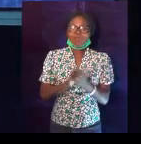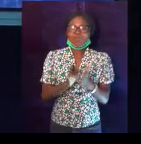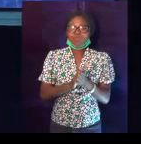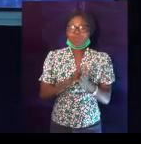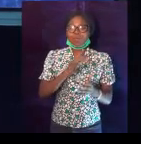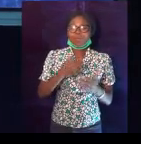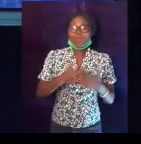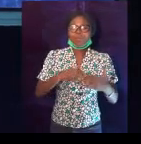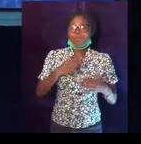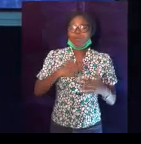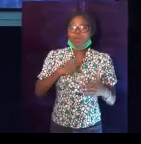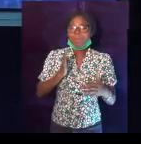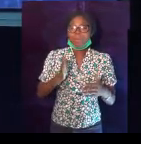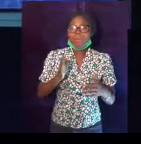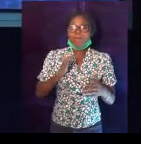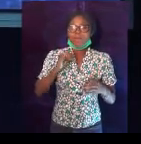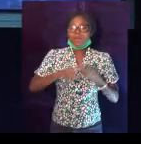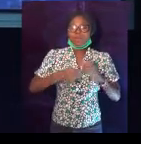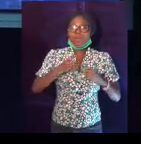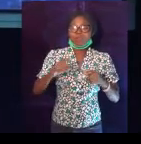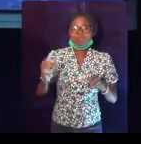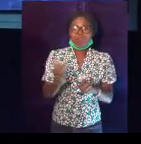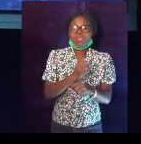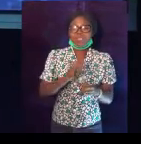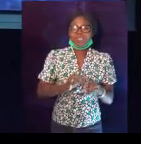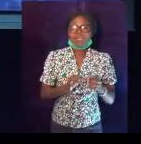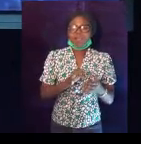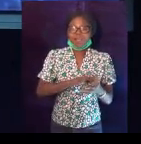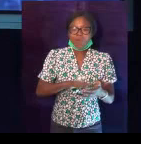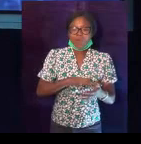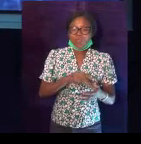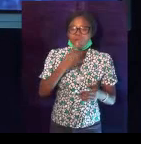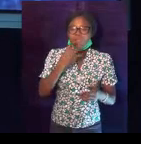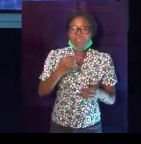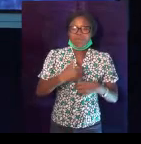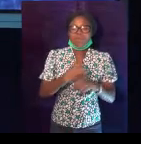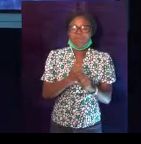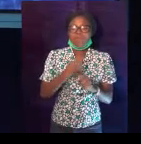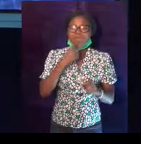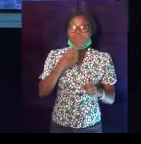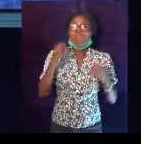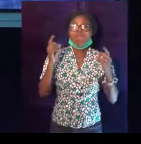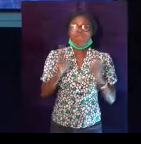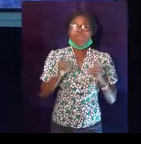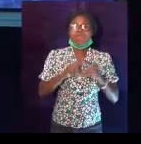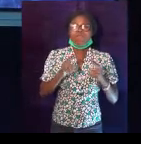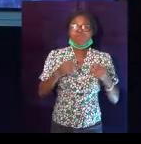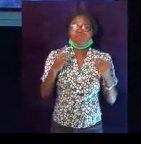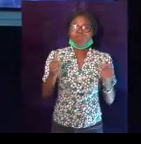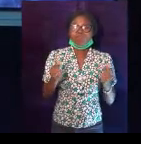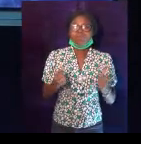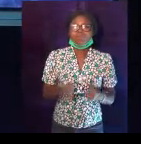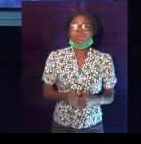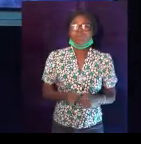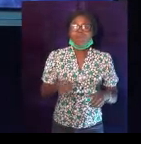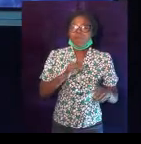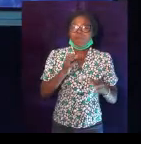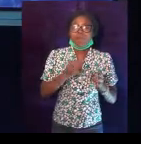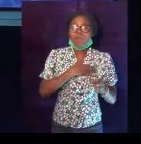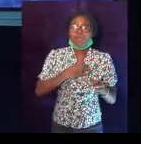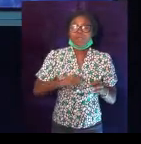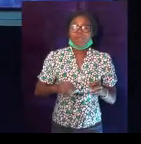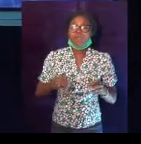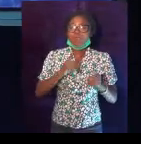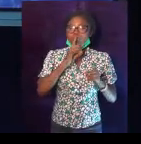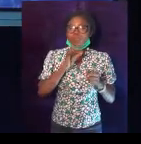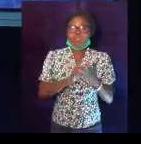have calculations to do, before my friends could get their calculators, I'd already done the deed in my head. It makes me very smart. And I think that if